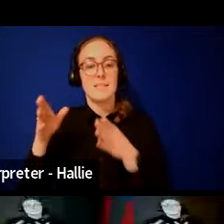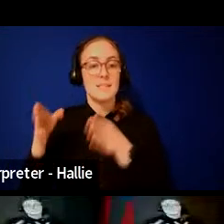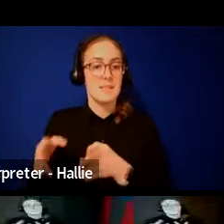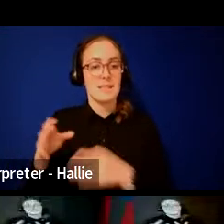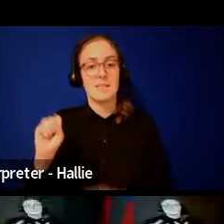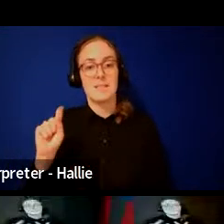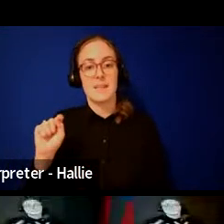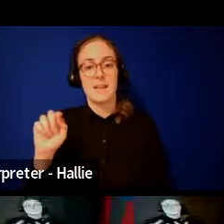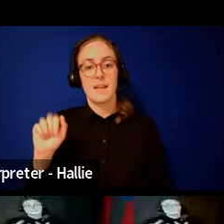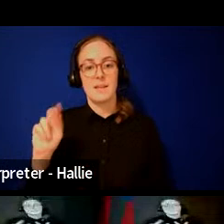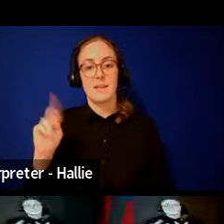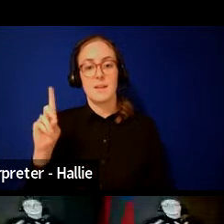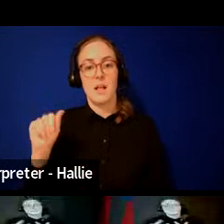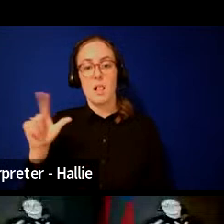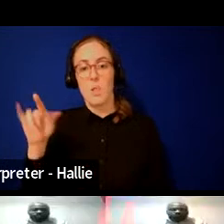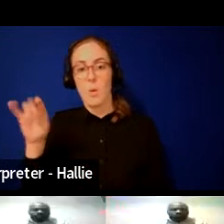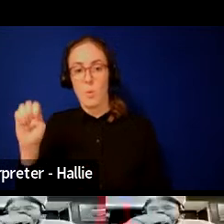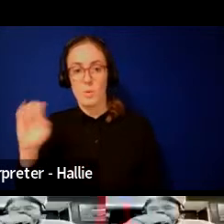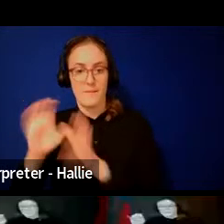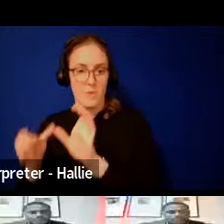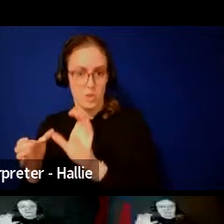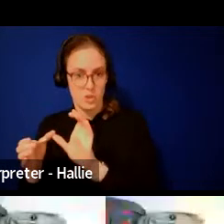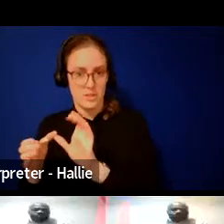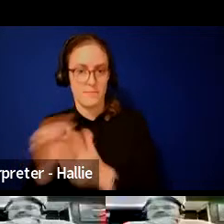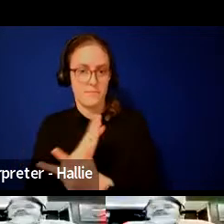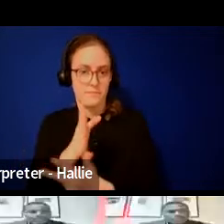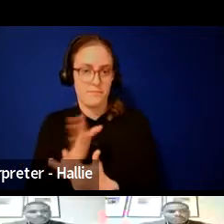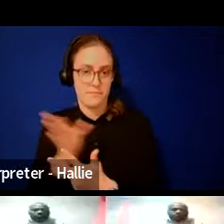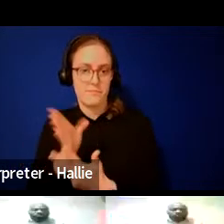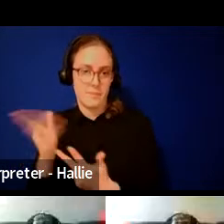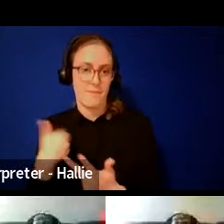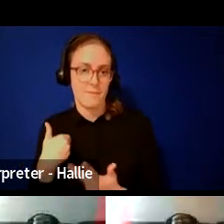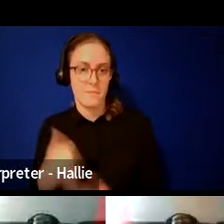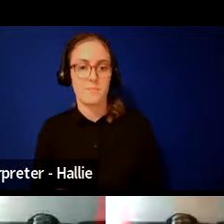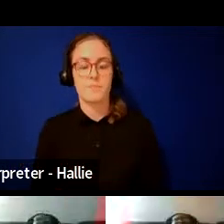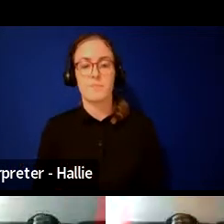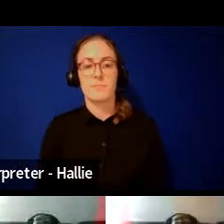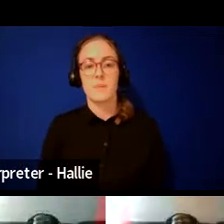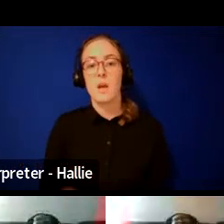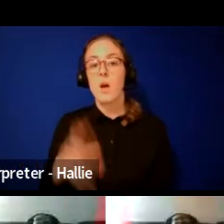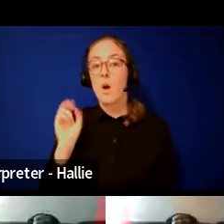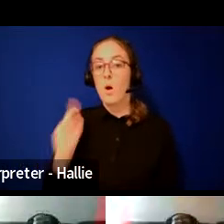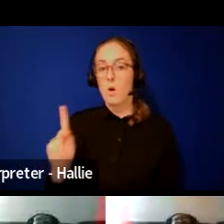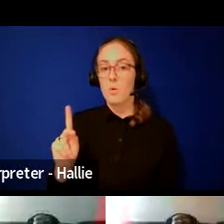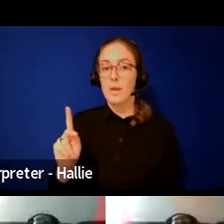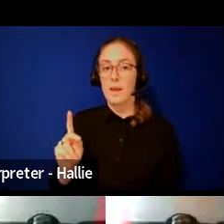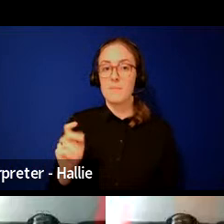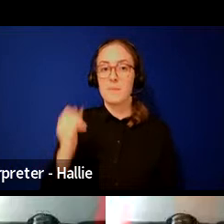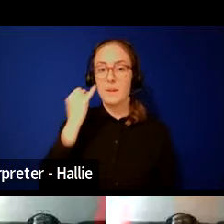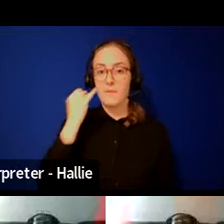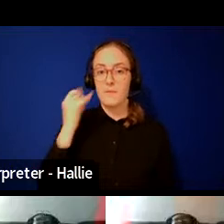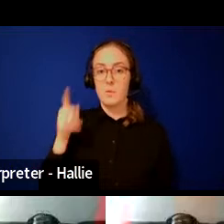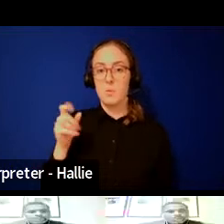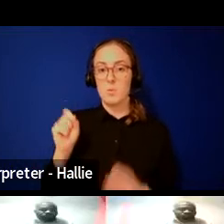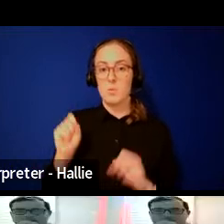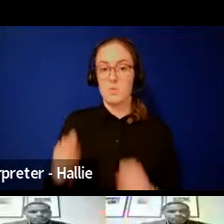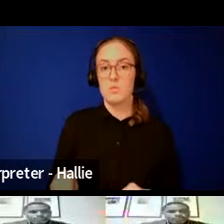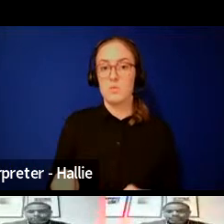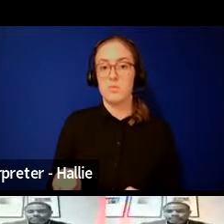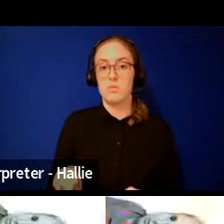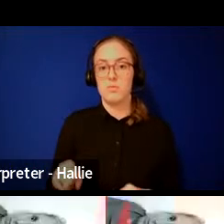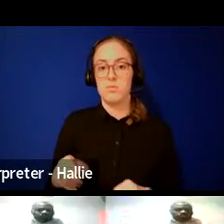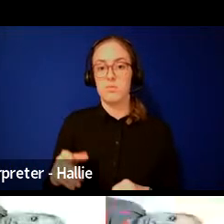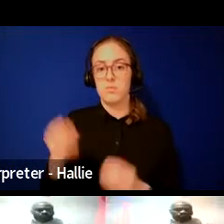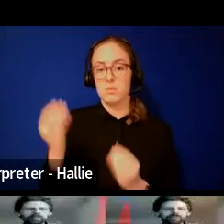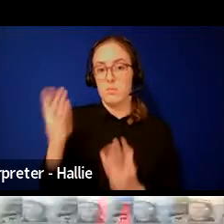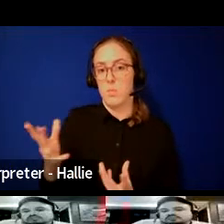Director. If you can direct us to who to contact, whether it would be Mr. Ingram from our Mokers or yourself, to follow